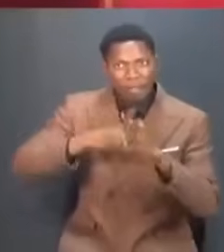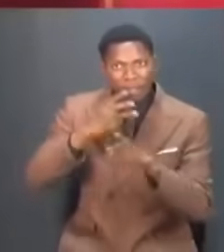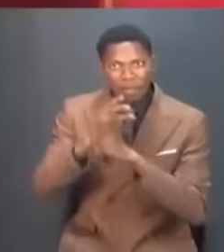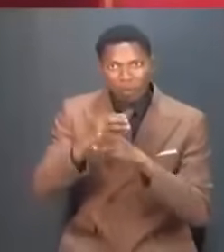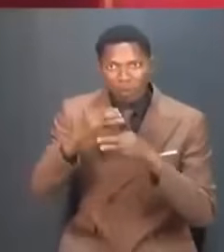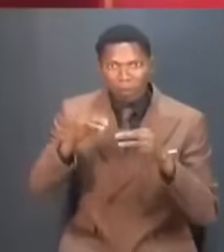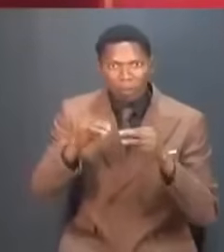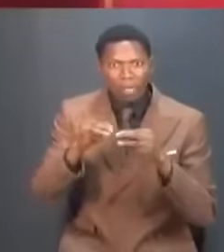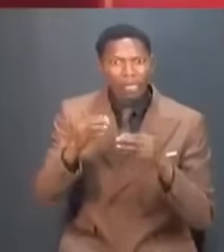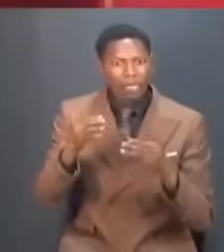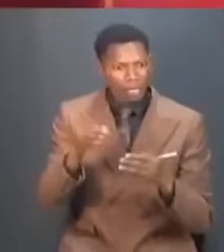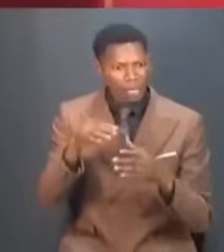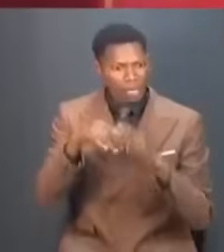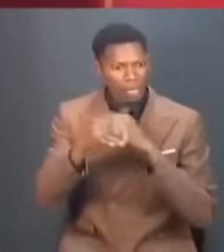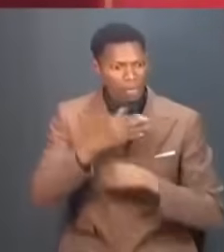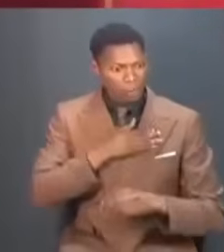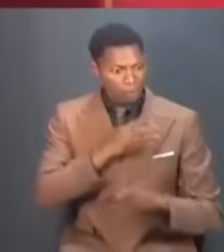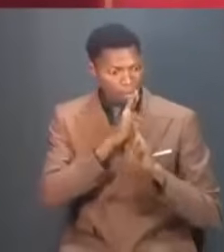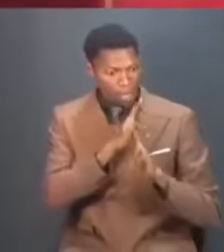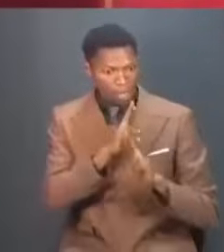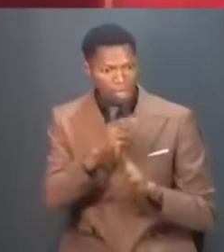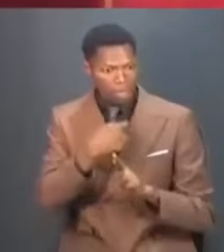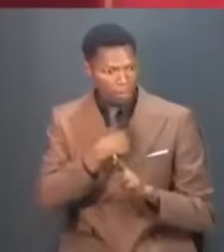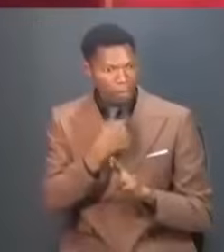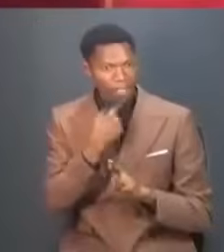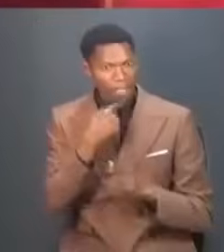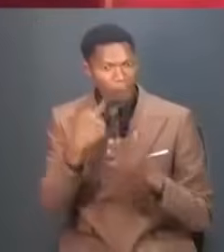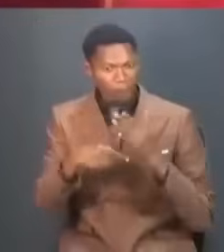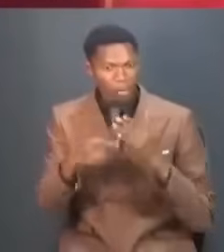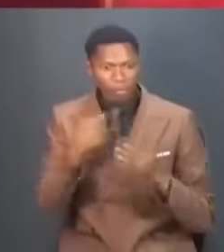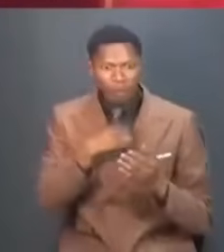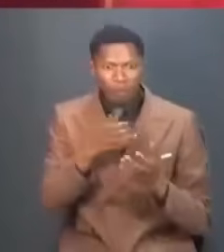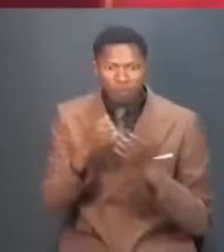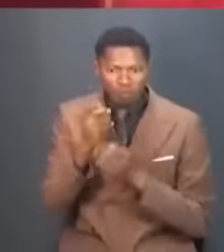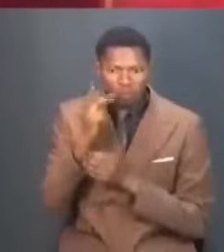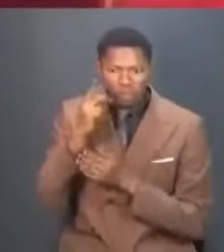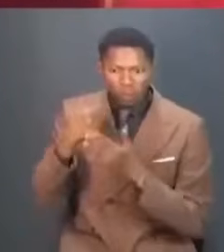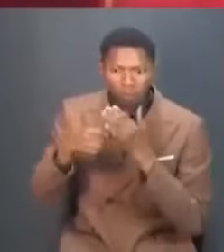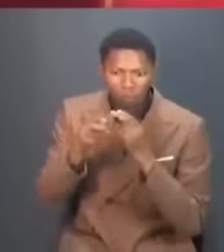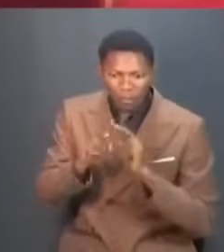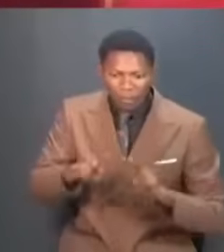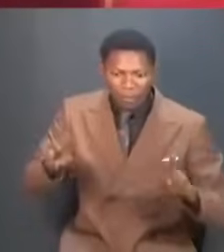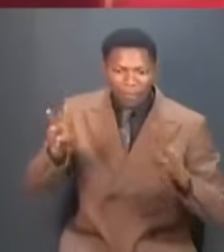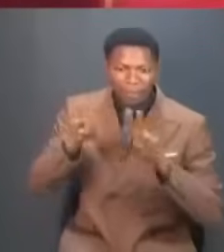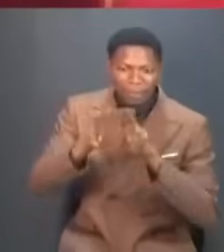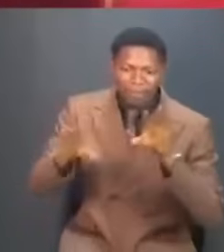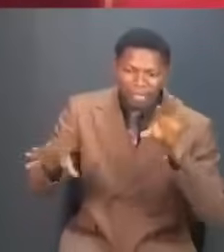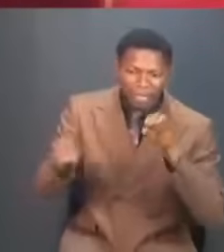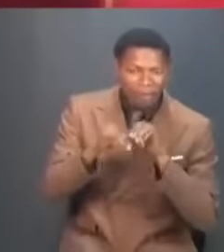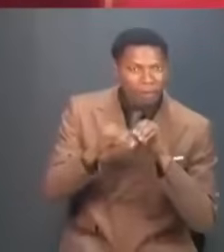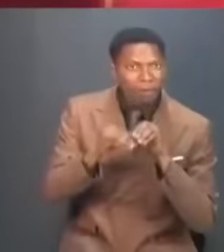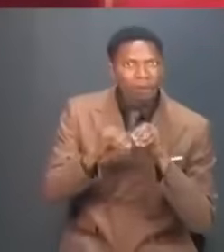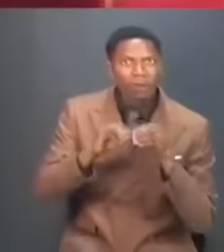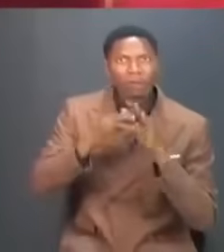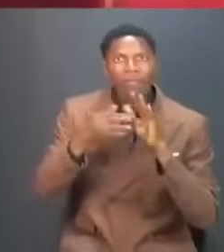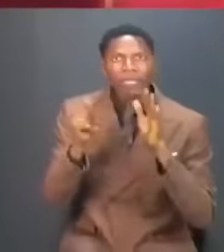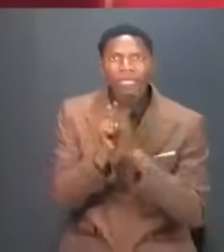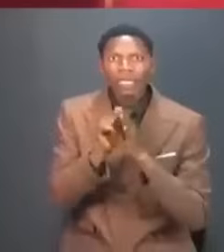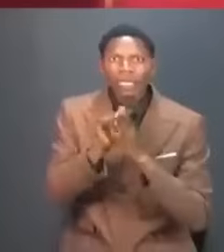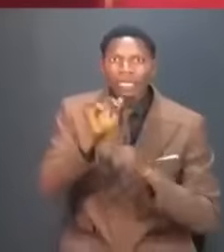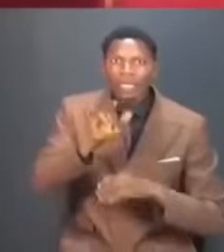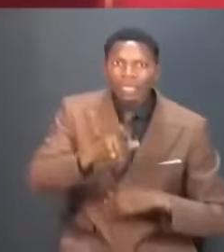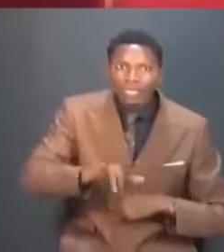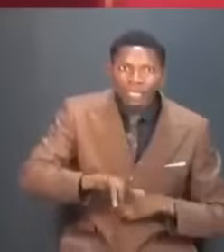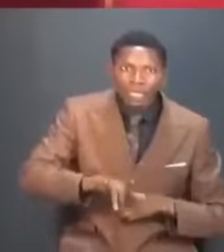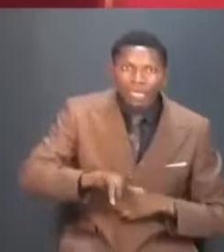answer, I indicated that we are looking at value addition. So instead of exporting the